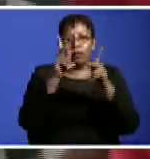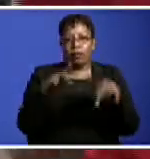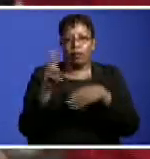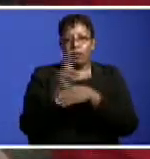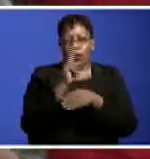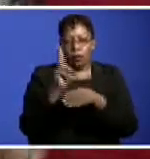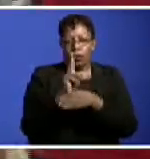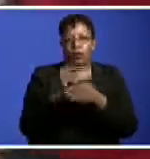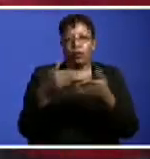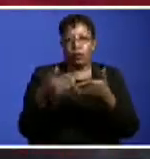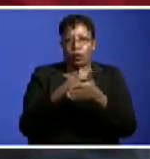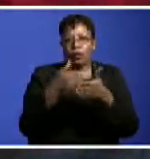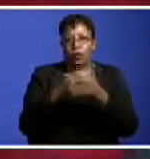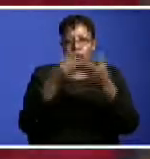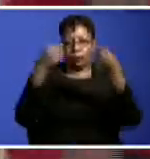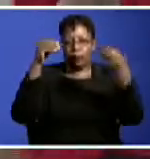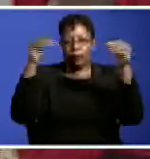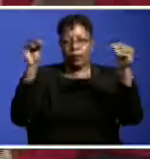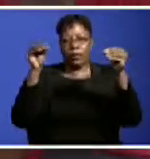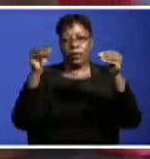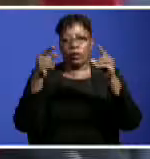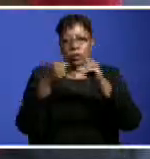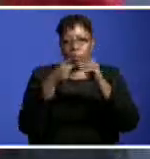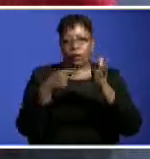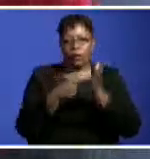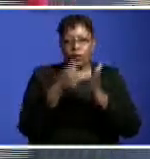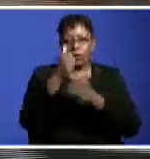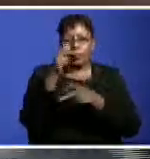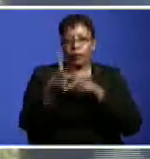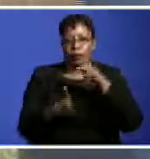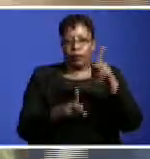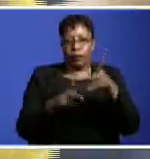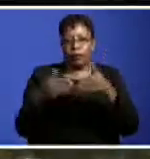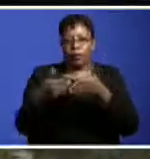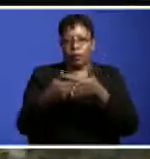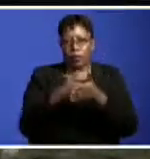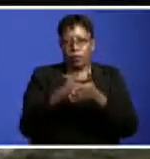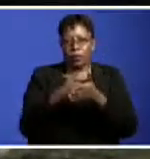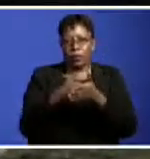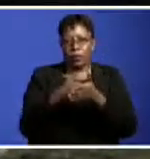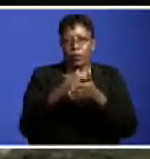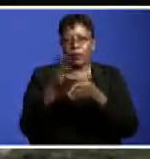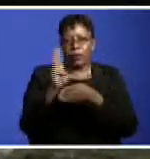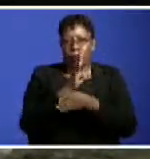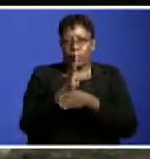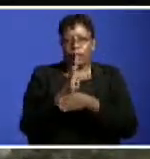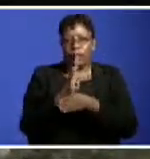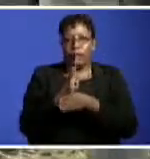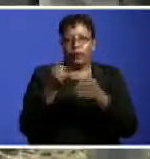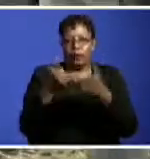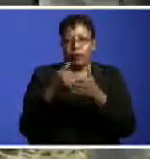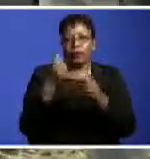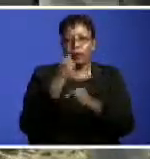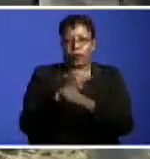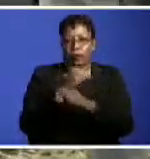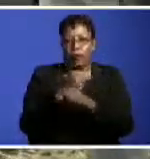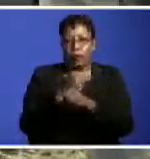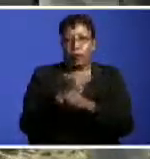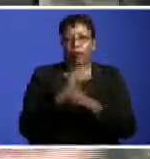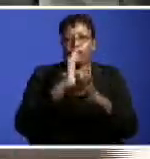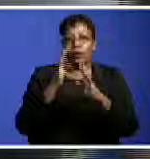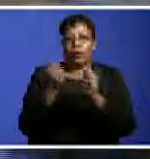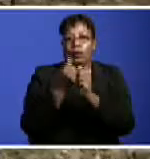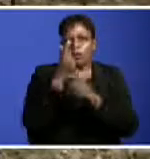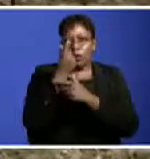using the new Tinfurl Market Network to familiarize the public with their brands. And so far, it seems to be working. We spoke